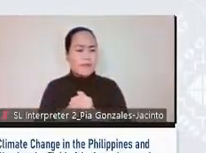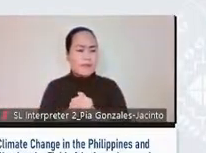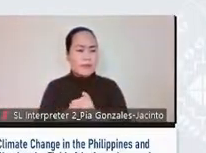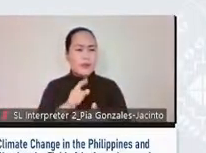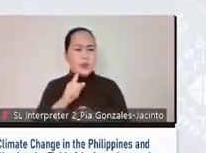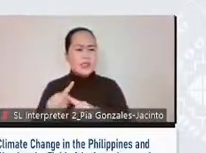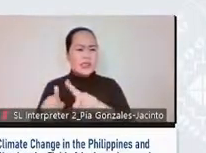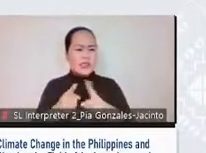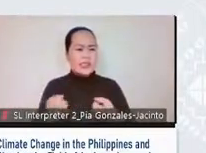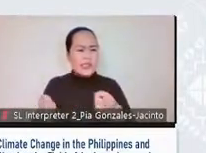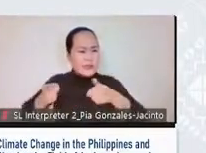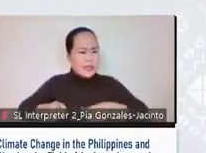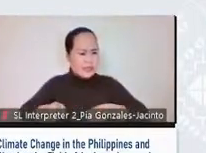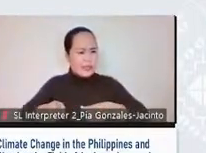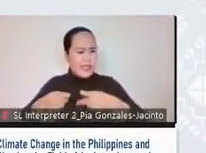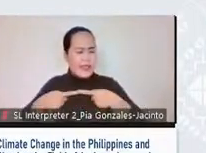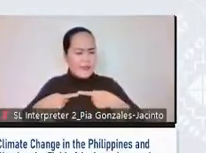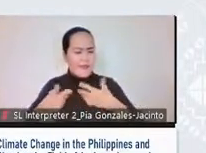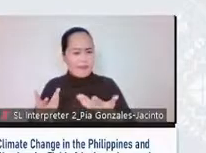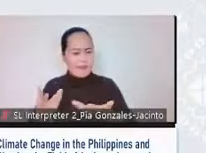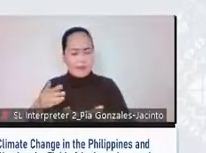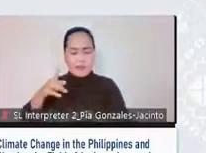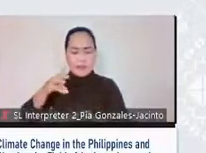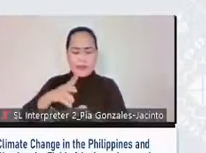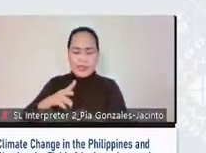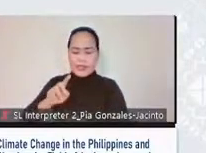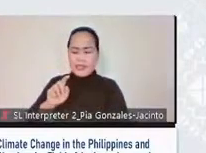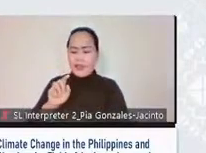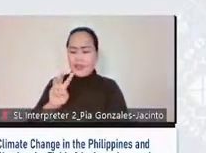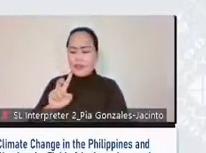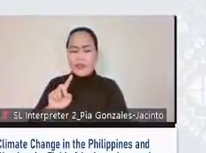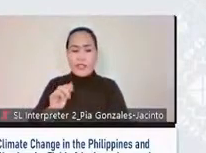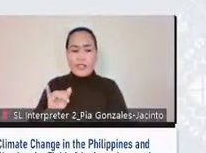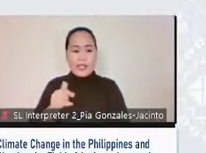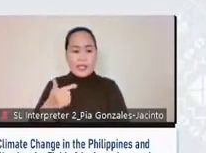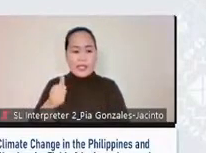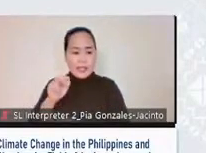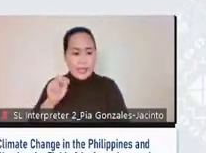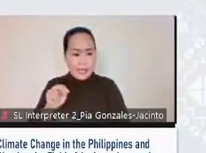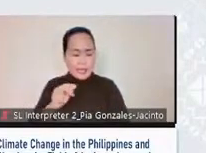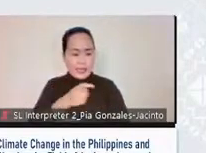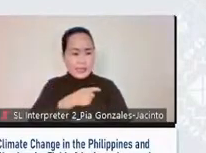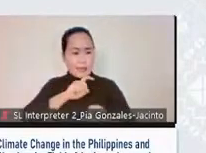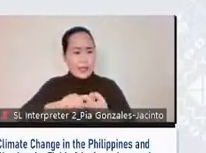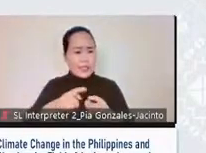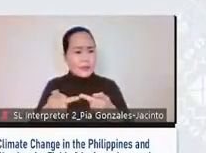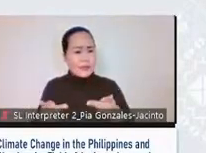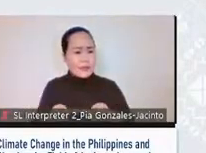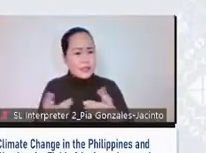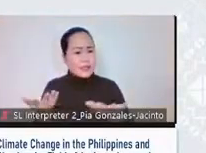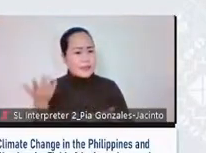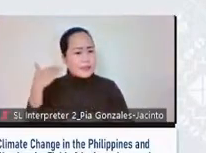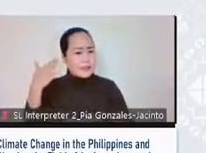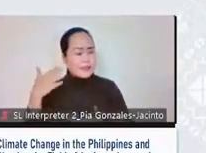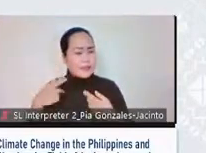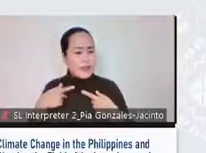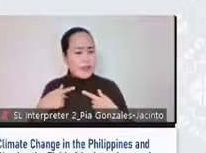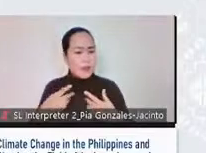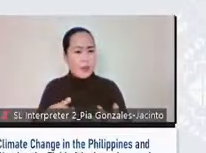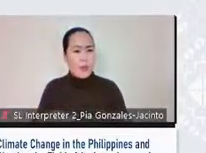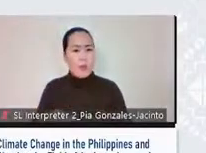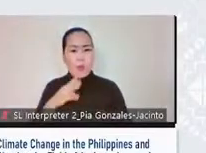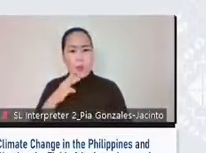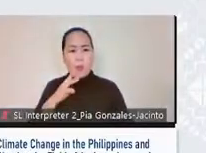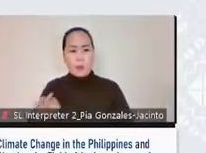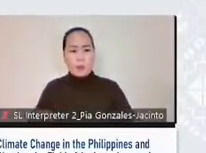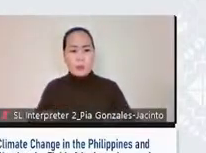town of Vigan, for example, a World Heritage Site for its early Spanish town pattern, was built on the floodplain of the Abra River. Casual study of